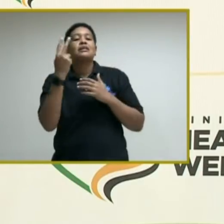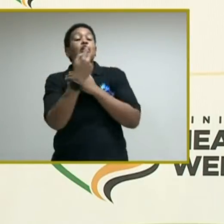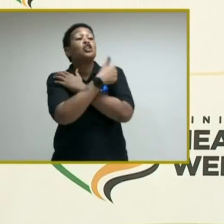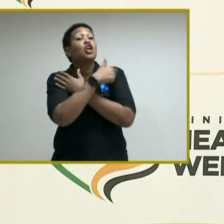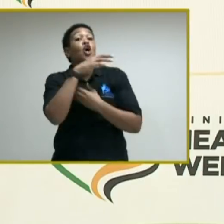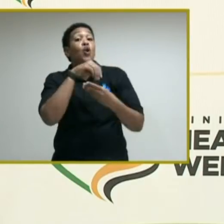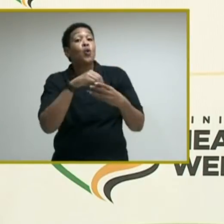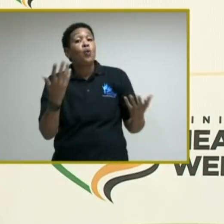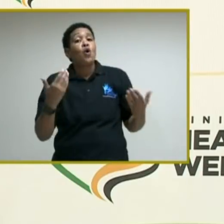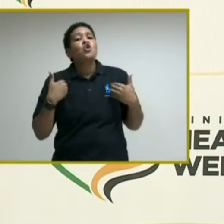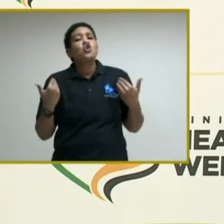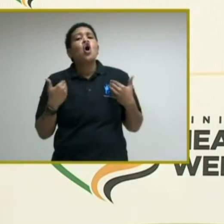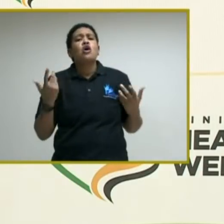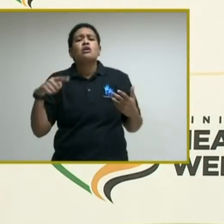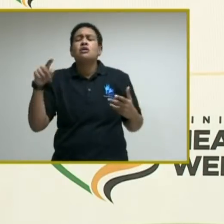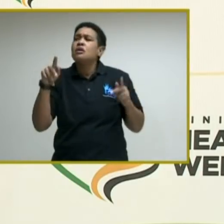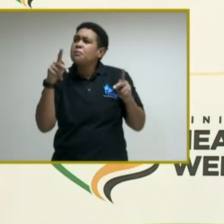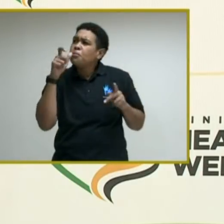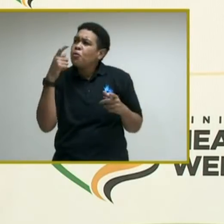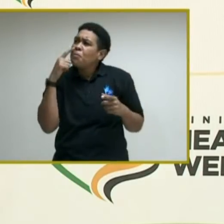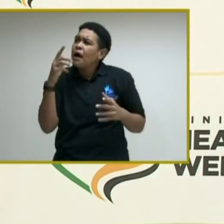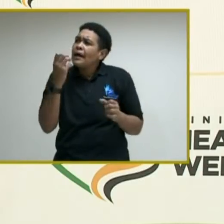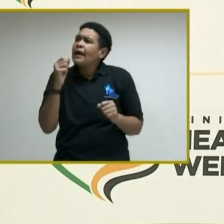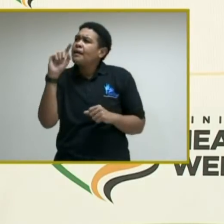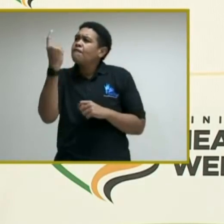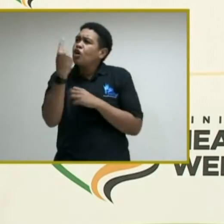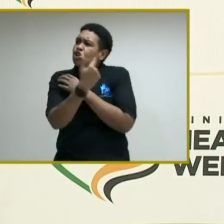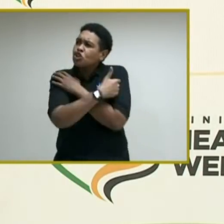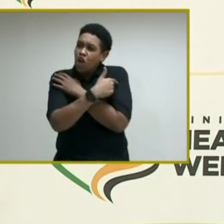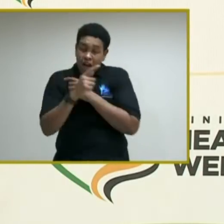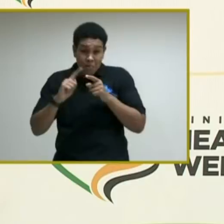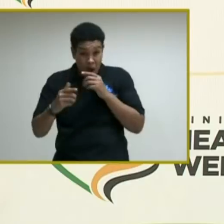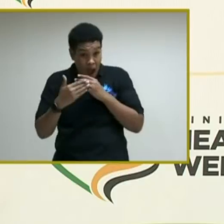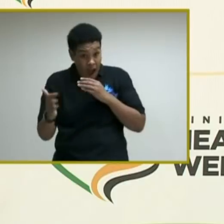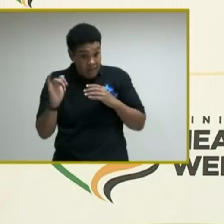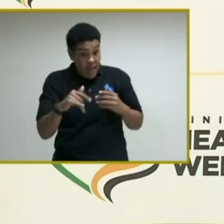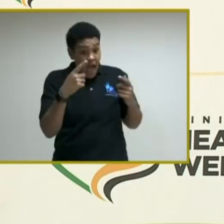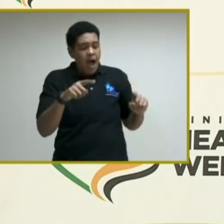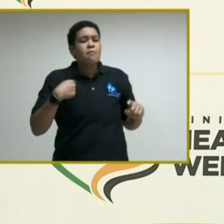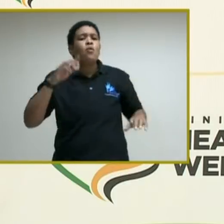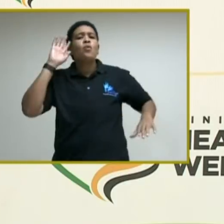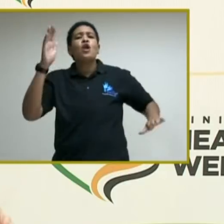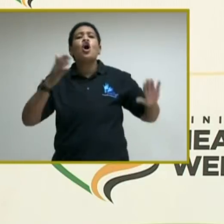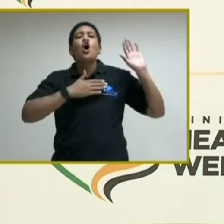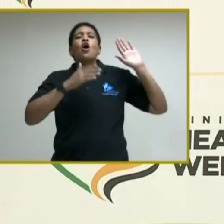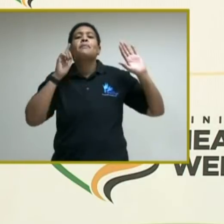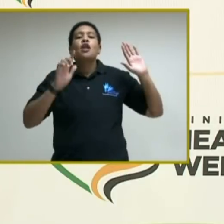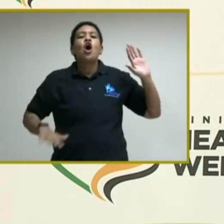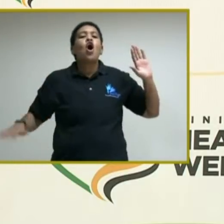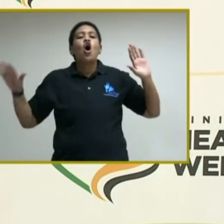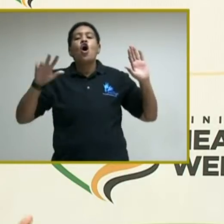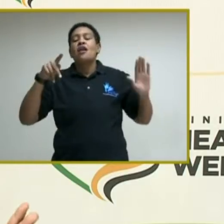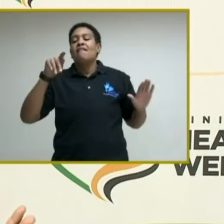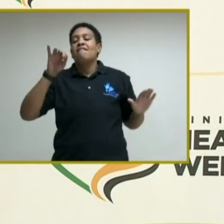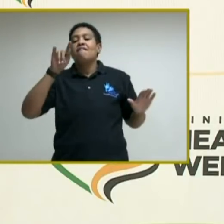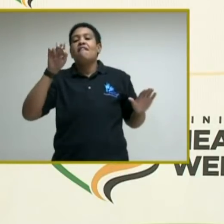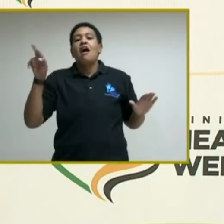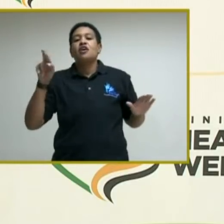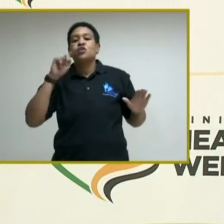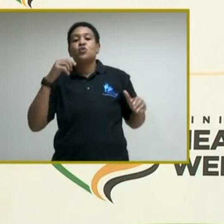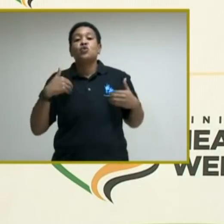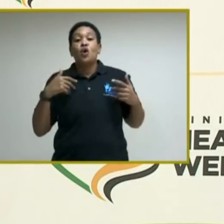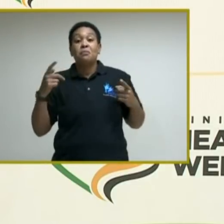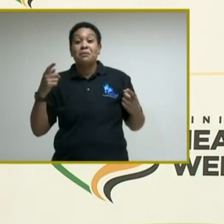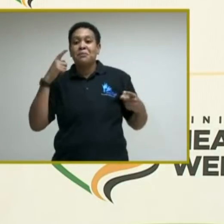the youngsters who have gotten it, the first jab. But then after that, we're going to commit all the Pfizer to the young